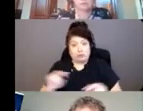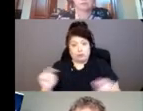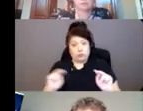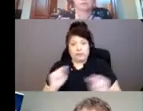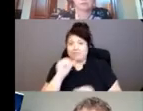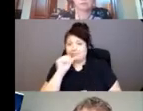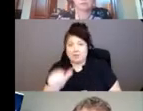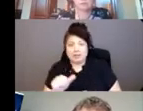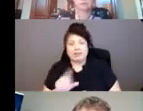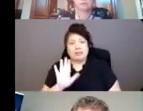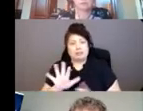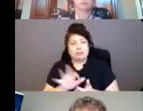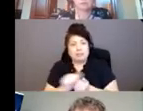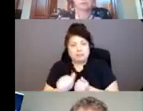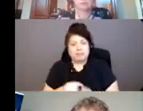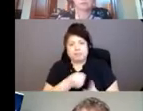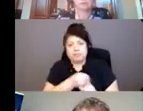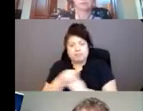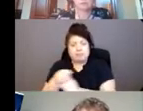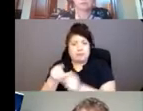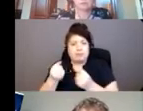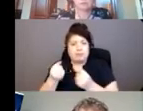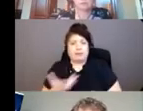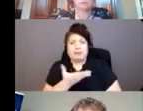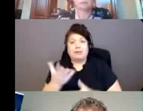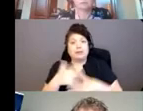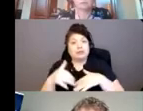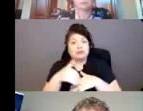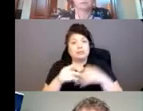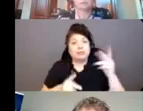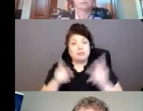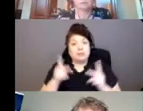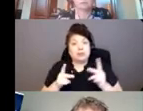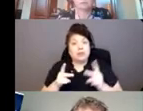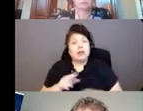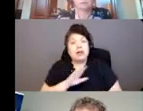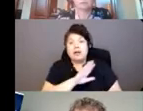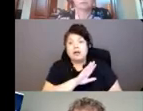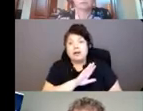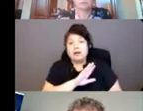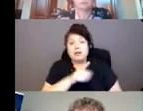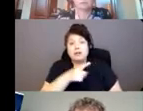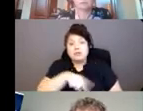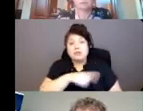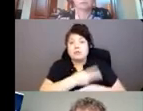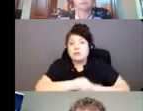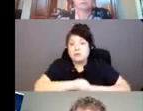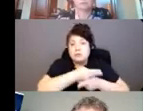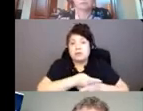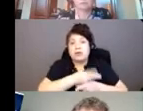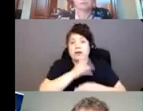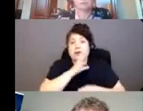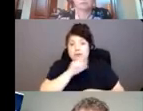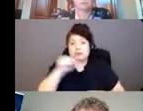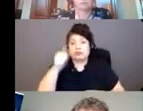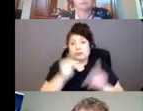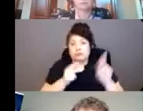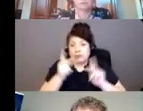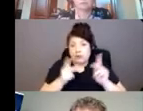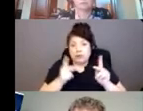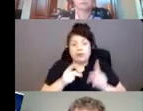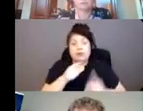on many aspects of life for Indigenous peoples. Many of our practices, including the way we care for our elders, the ways we educate